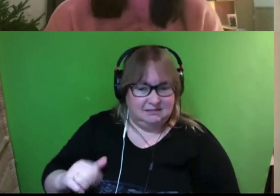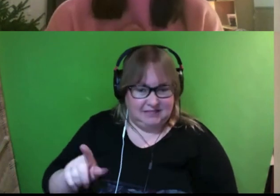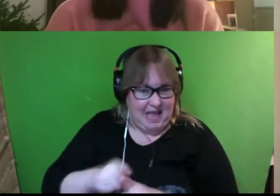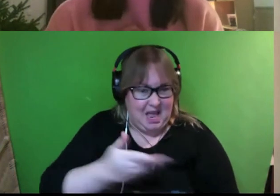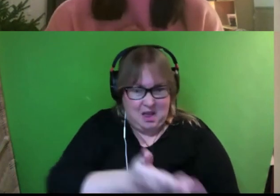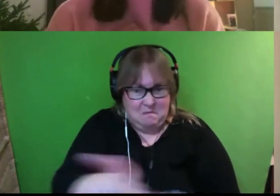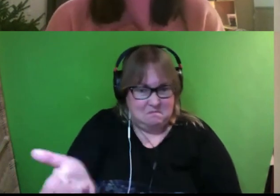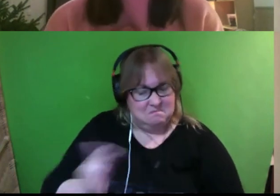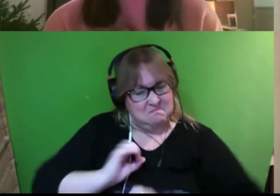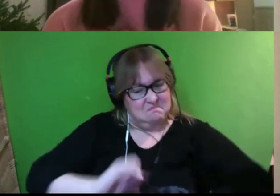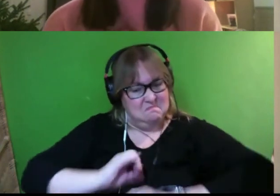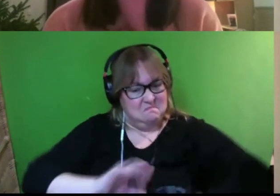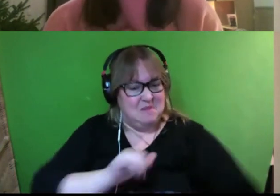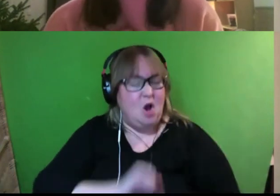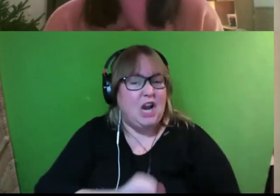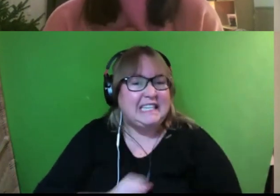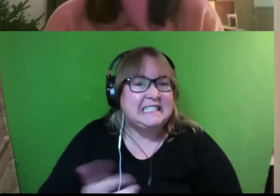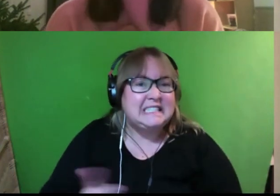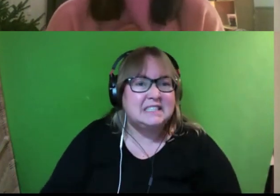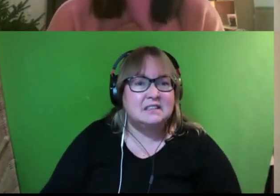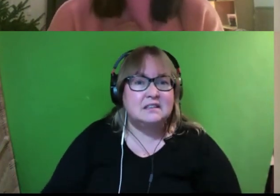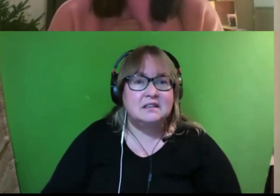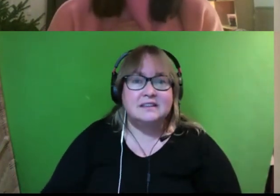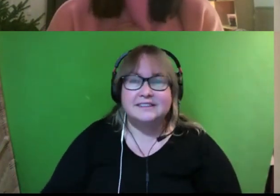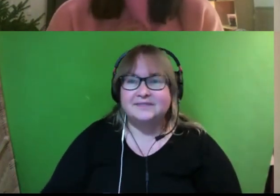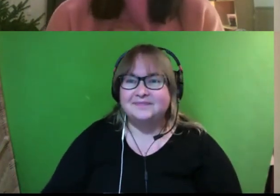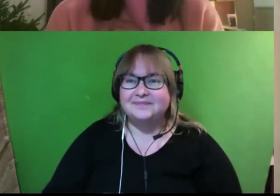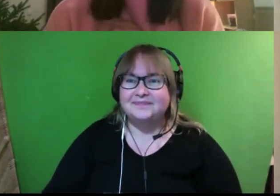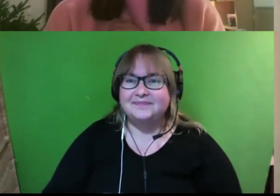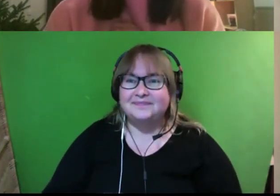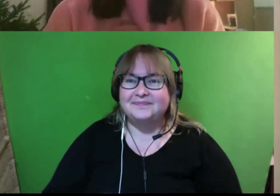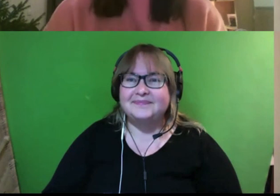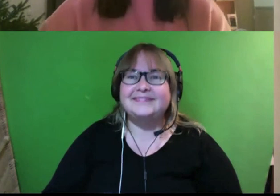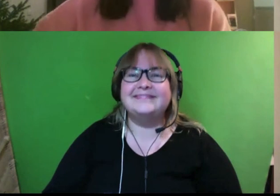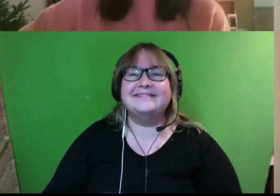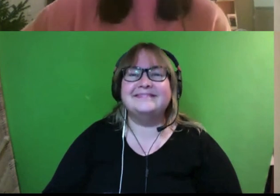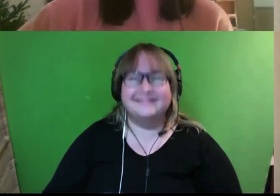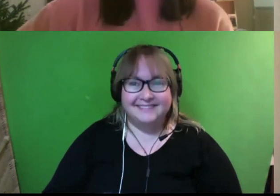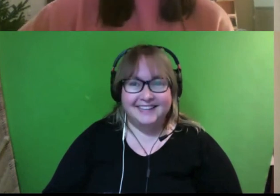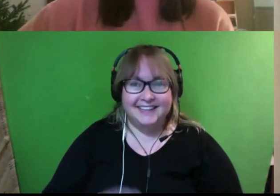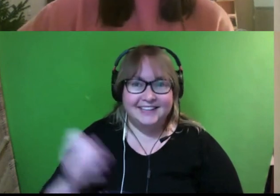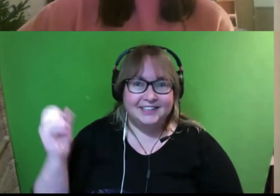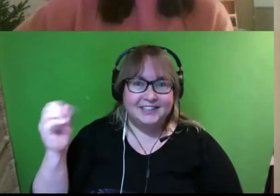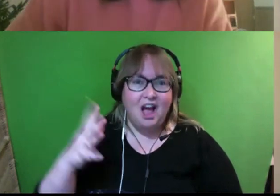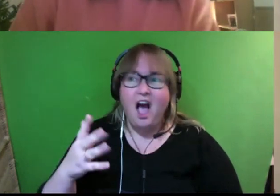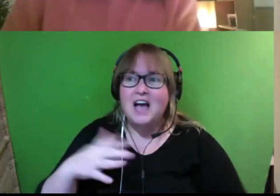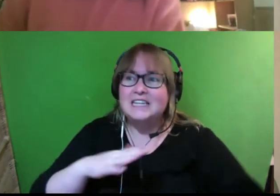well. I think we're not. Oh no, it's always too short.